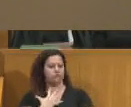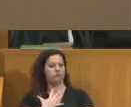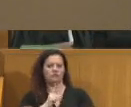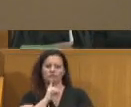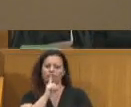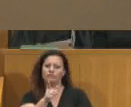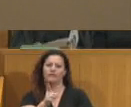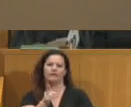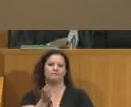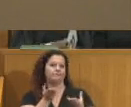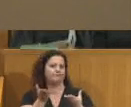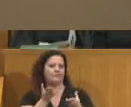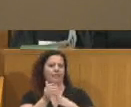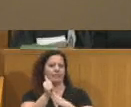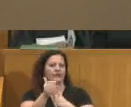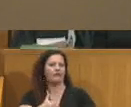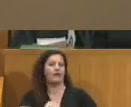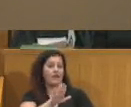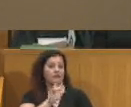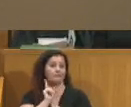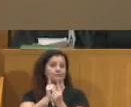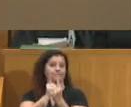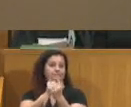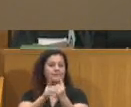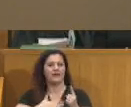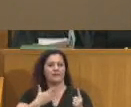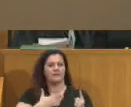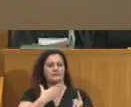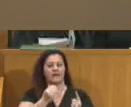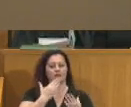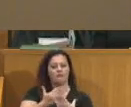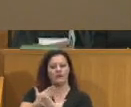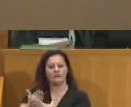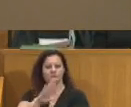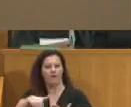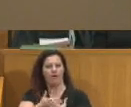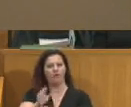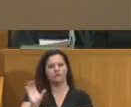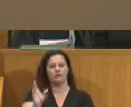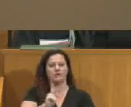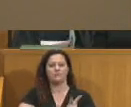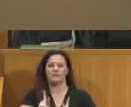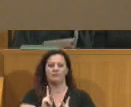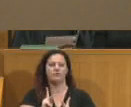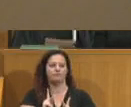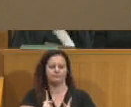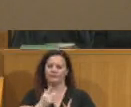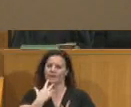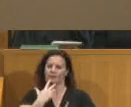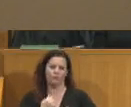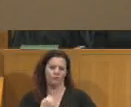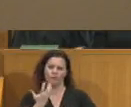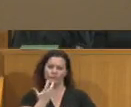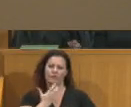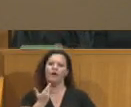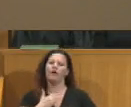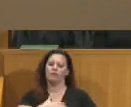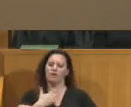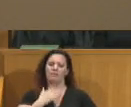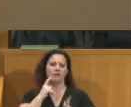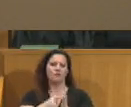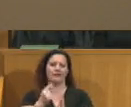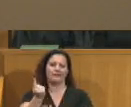to address inequities throughout the city and has driven change that will last for generations. His experience